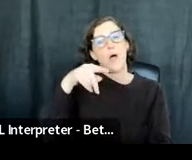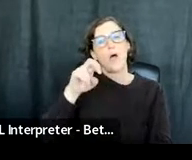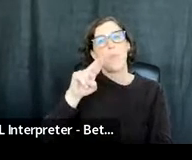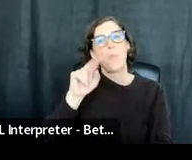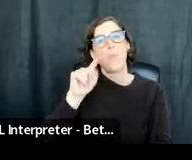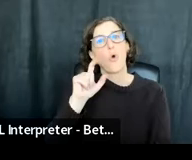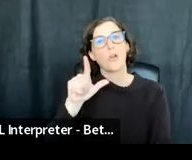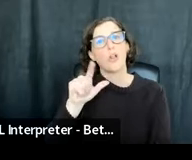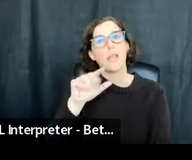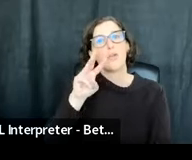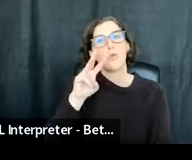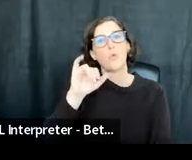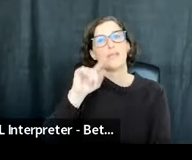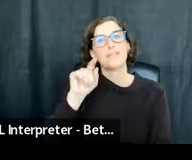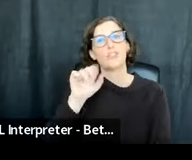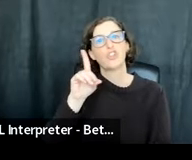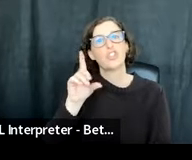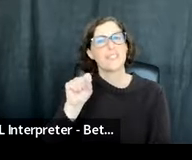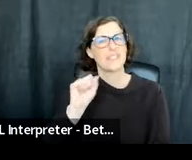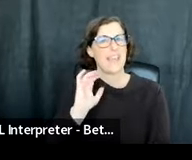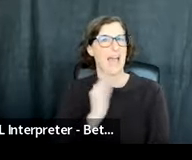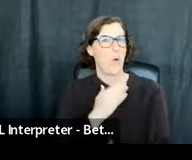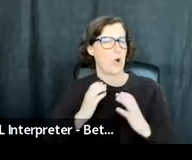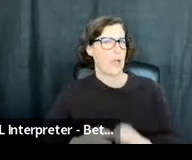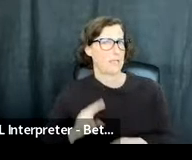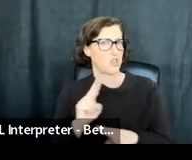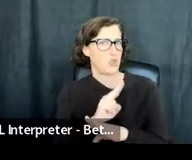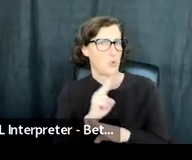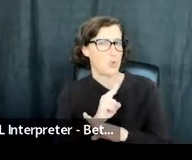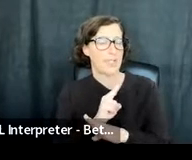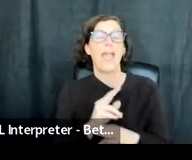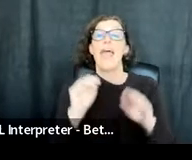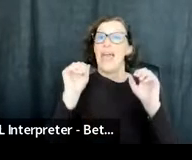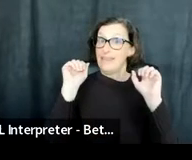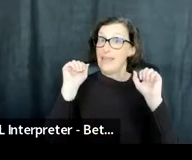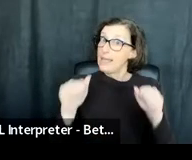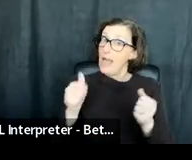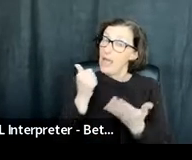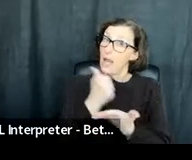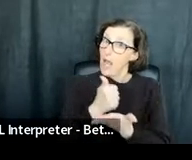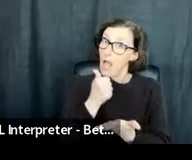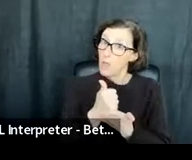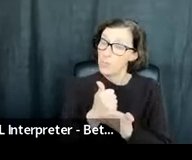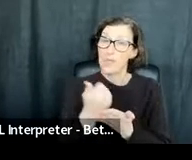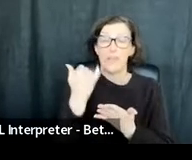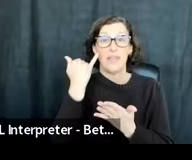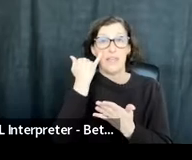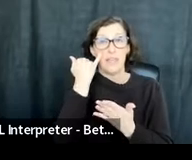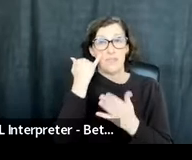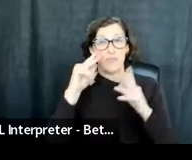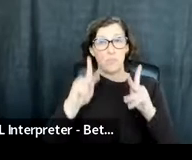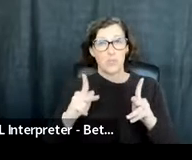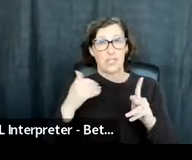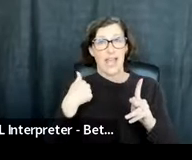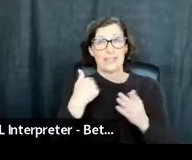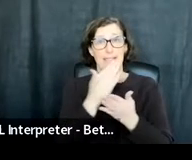of our, our clients use, and they can be handy if someone has some sense of